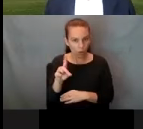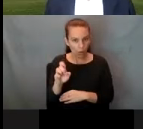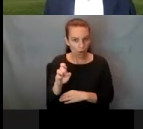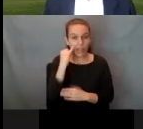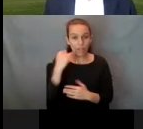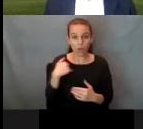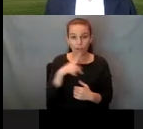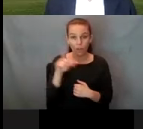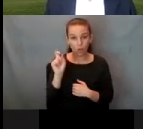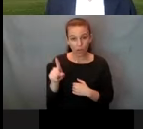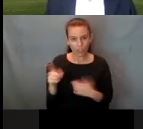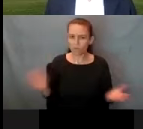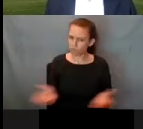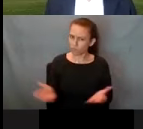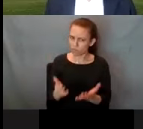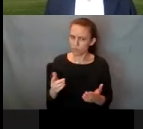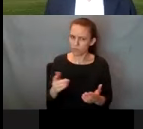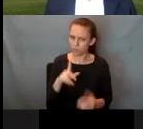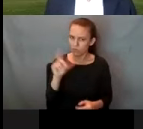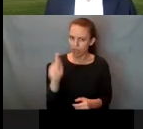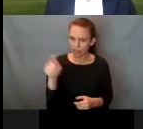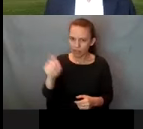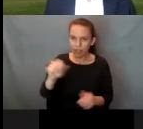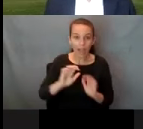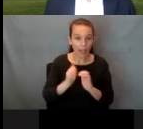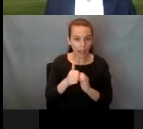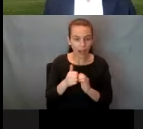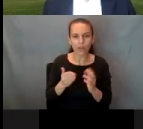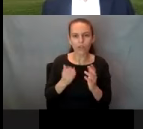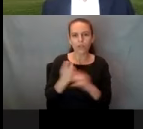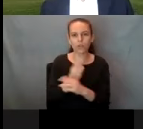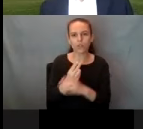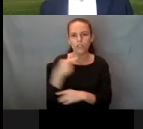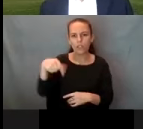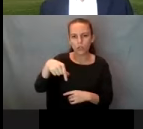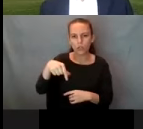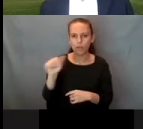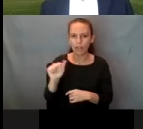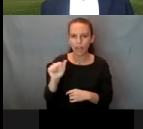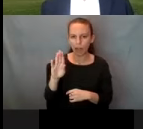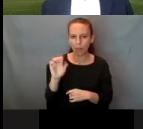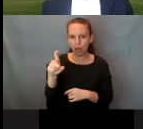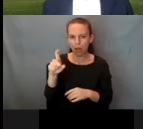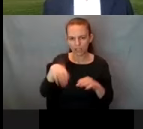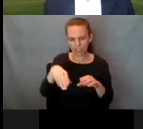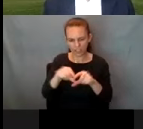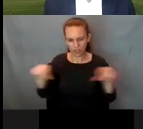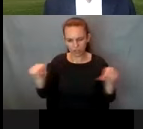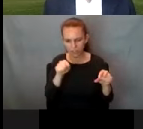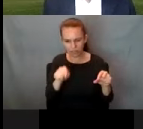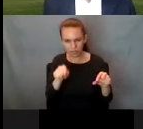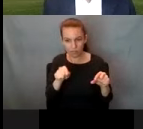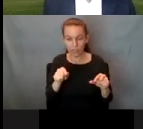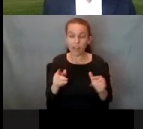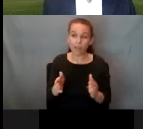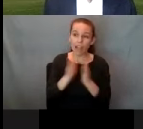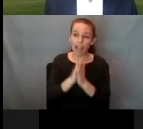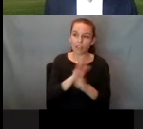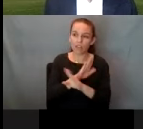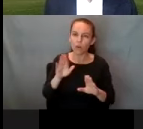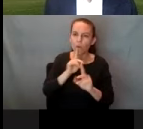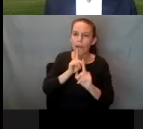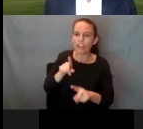certainly encourage you to, please submit them in the Q&A box at the bottom of the screen. And we'll ask that you refrain from responding to